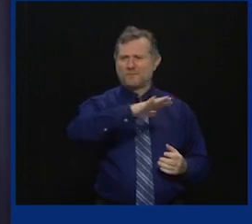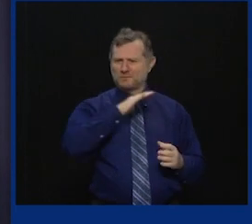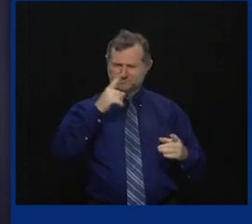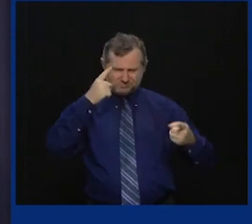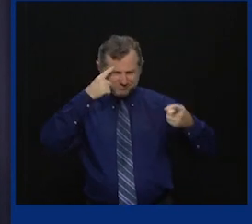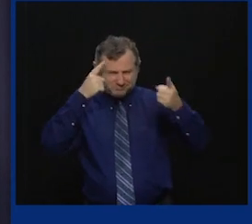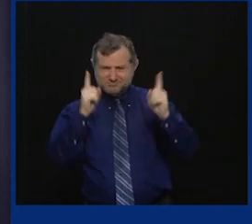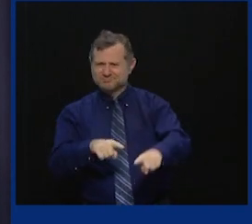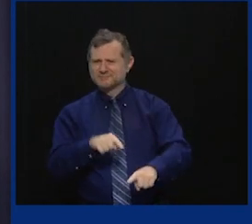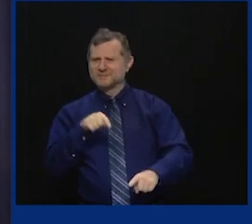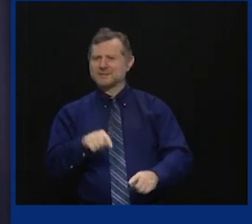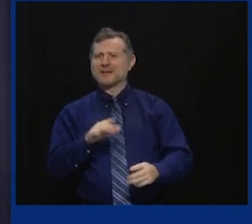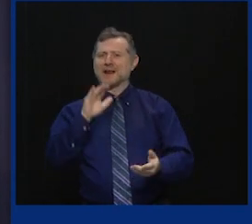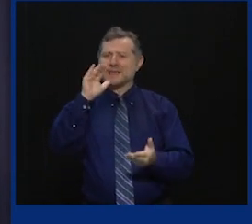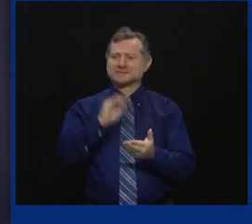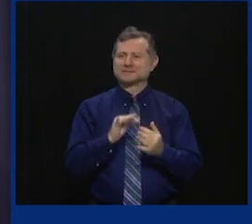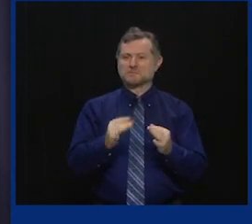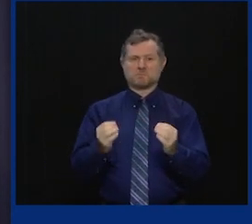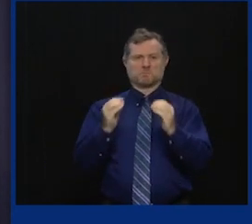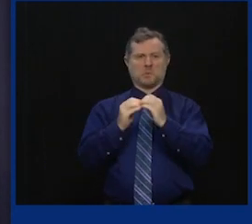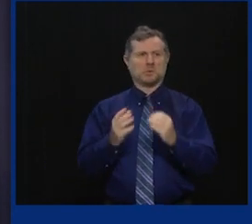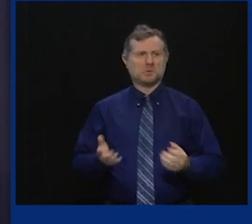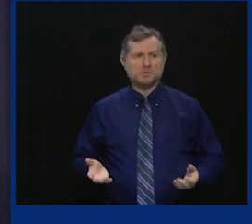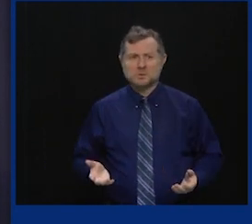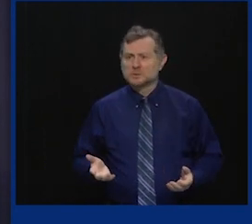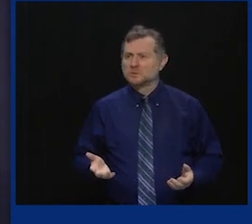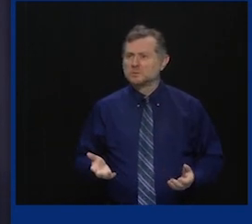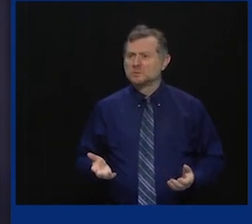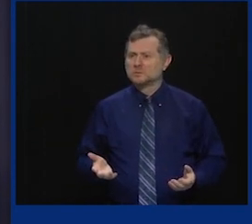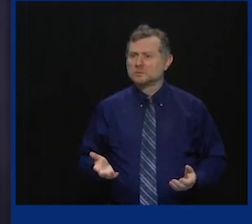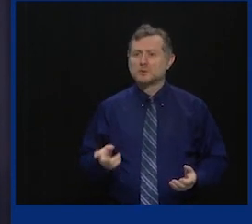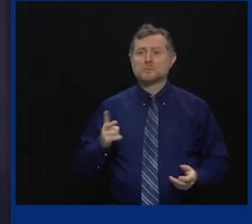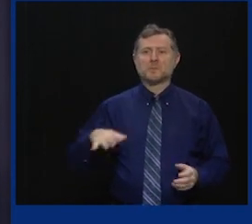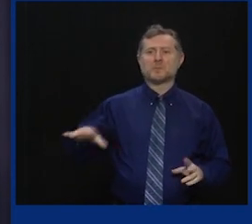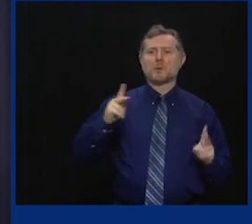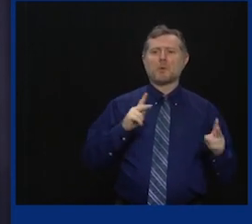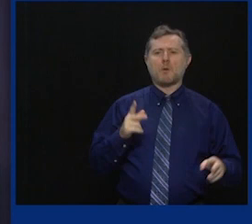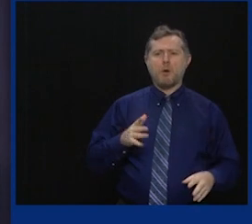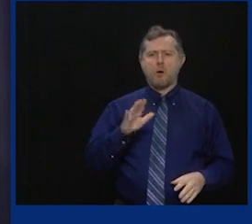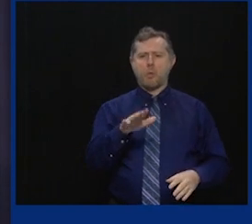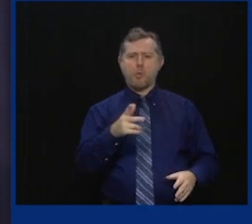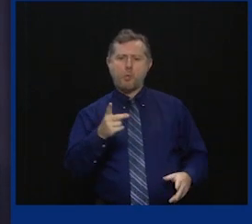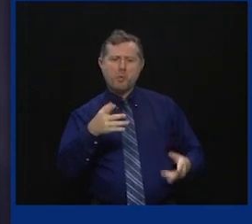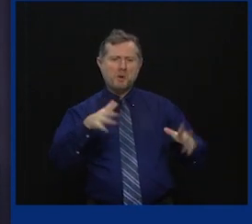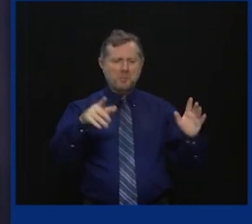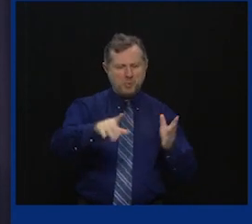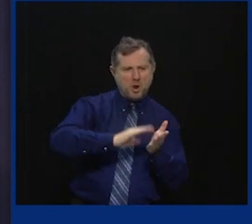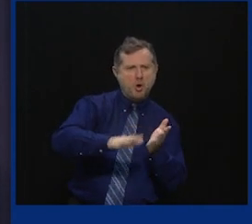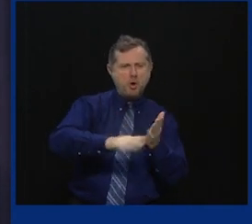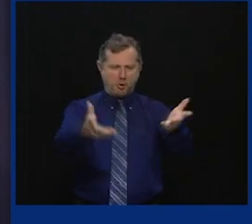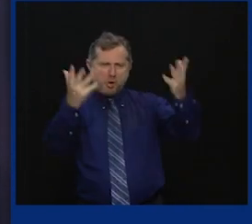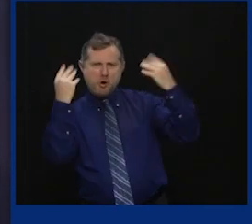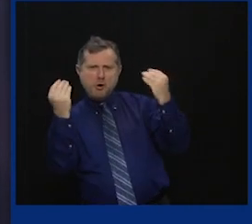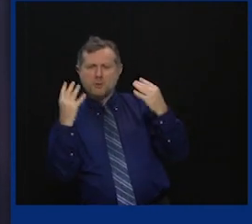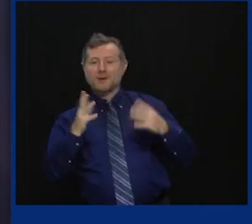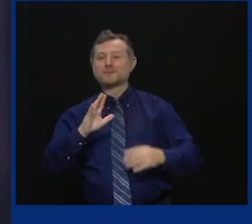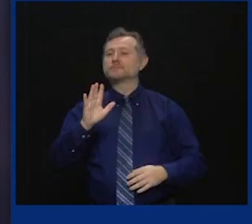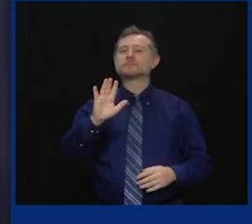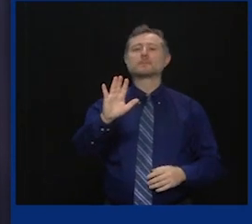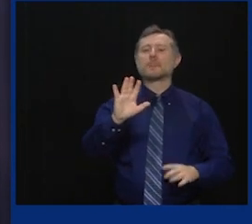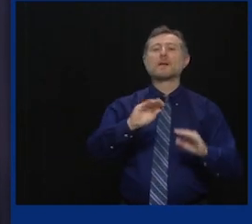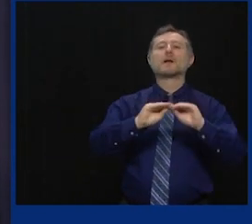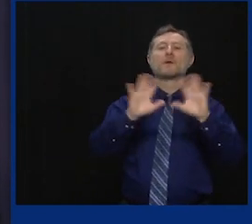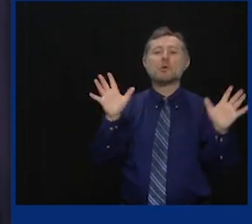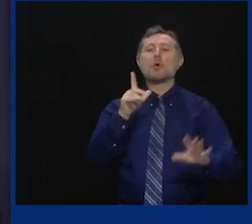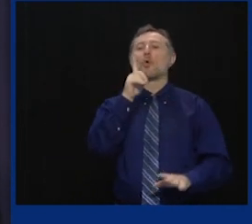more. So when people want to come and say, oh, are you letting people out? Let's be clear about who we're letting out and